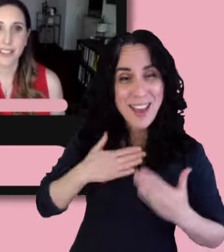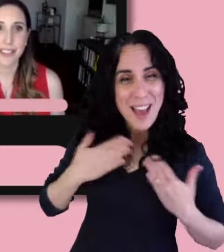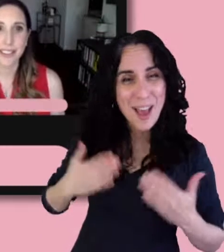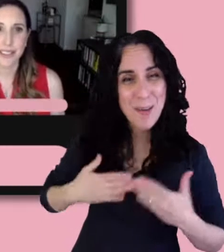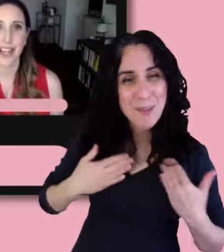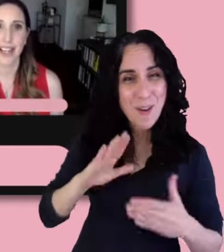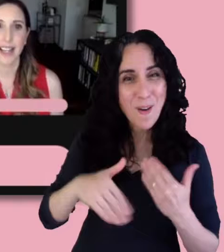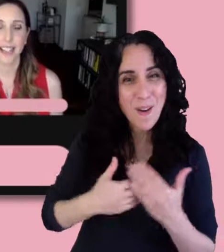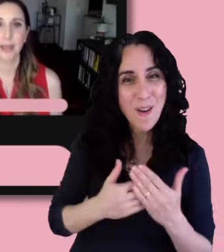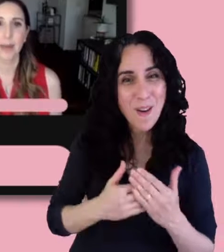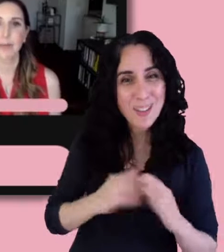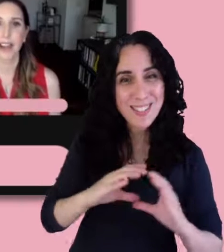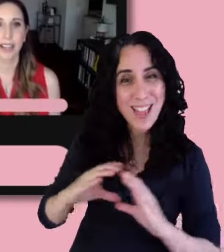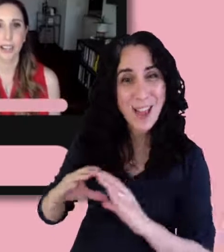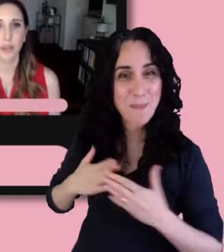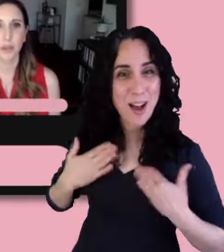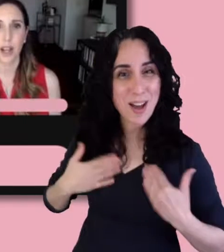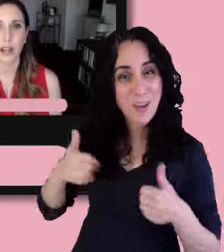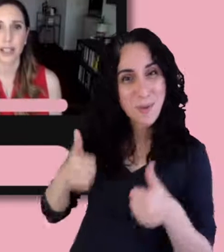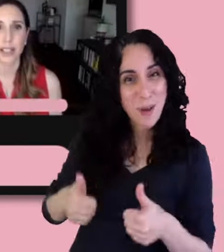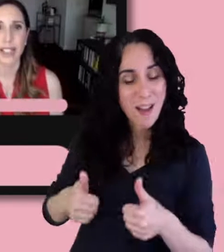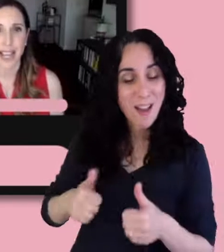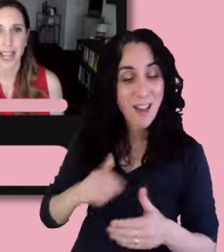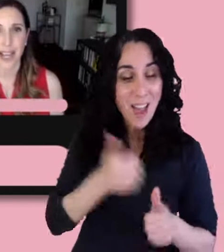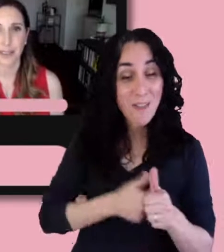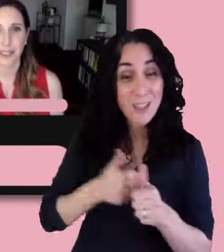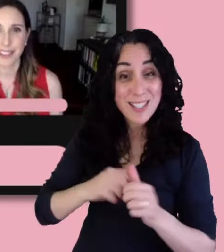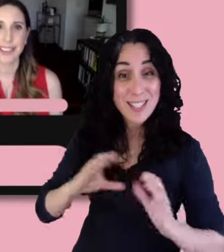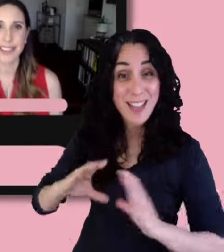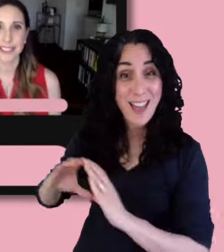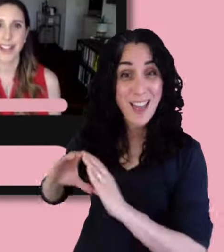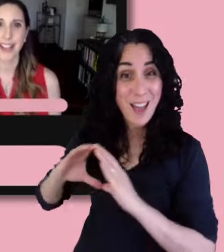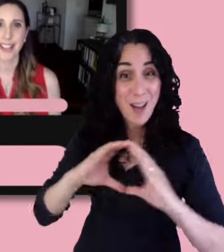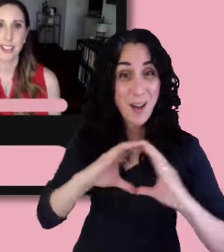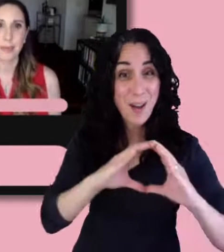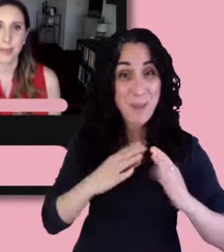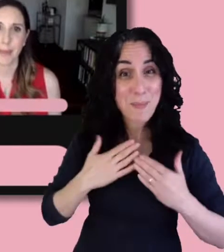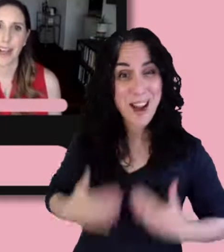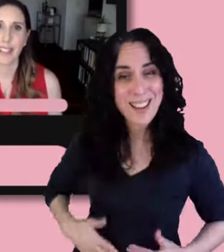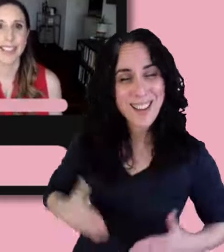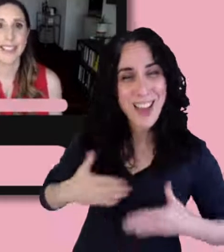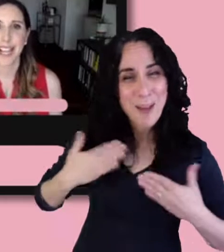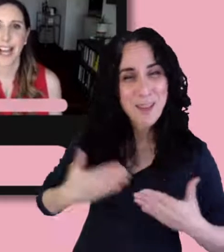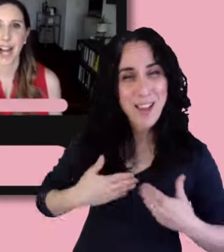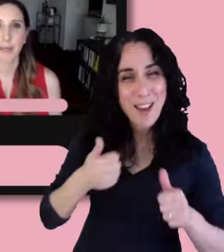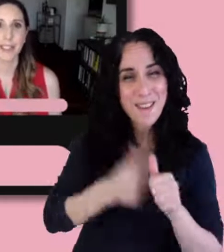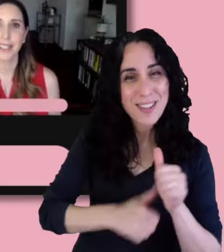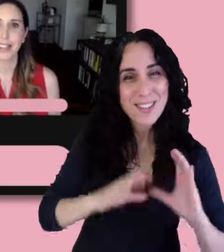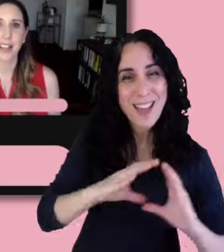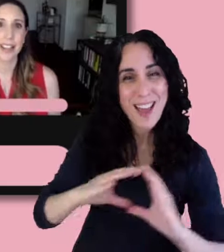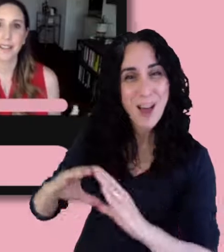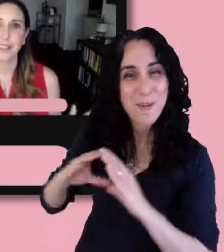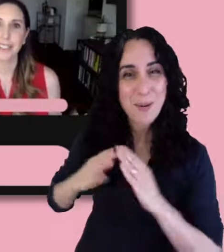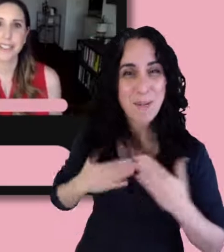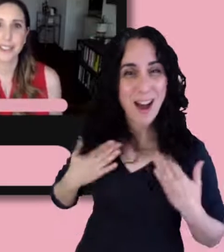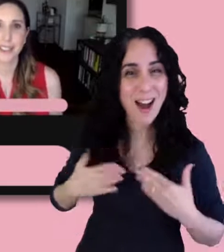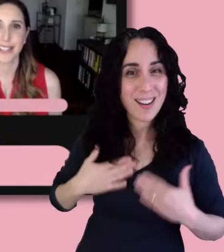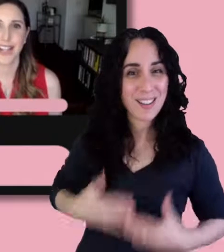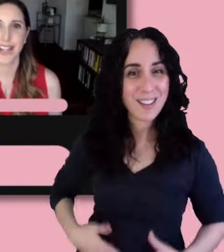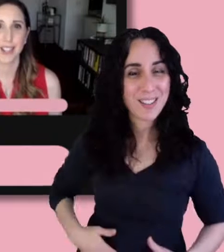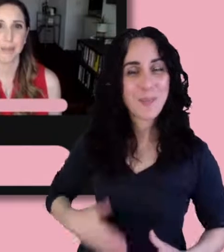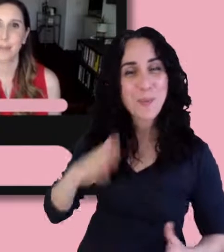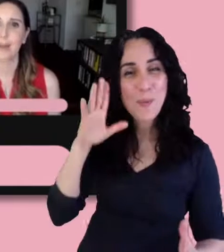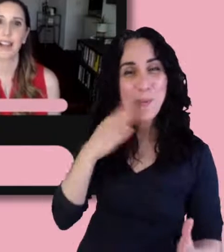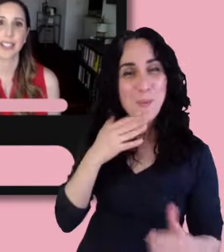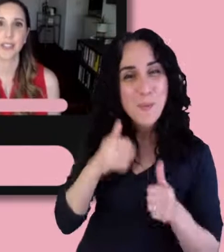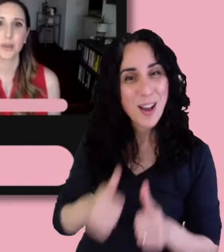Every little cell in my body is well. Every little cell in my body is happy. Every little cell